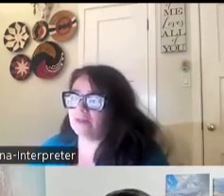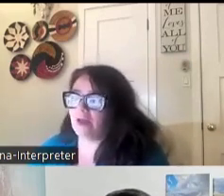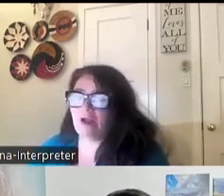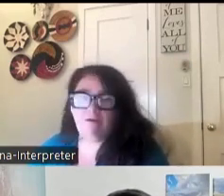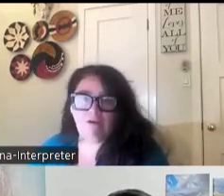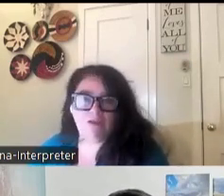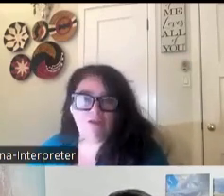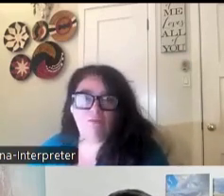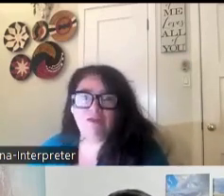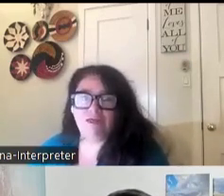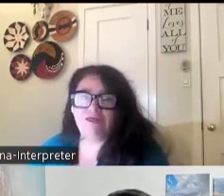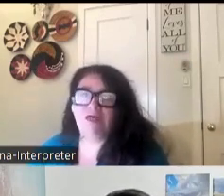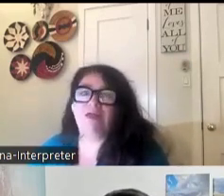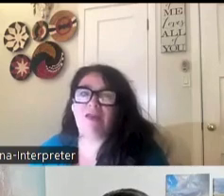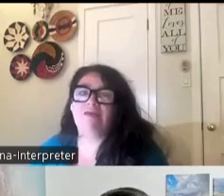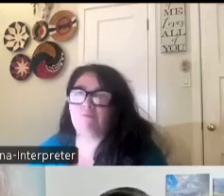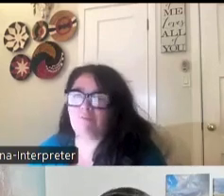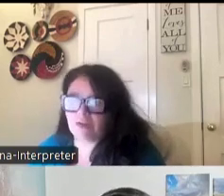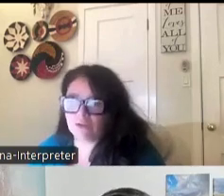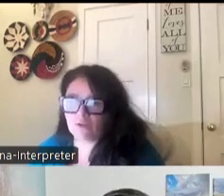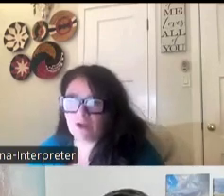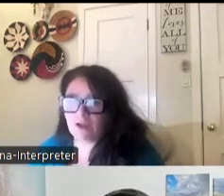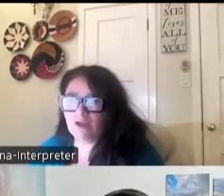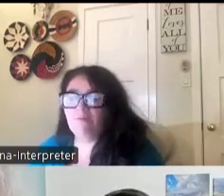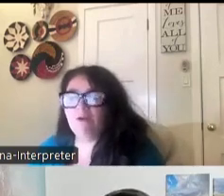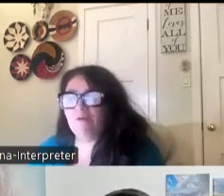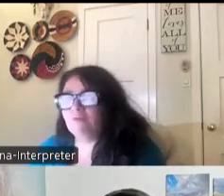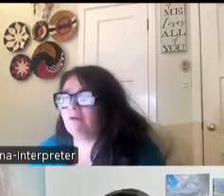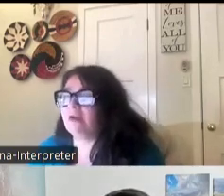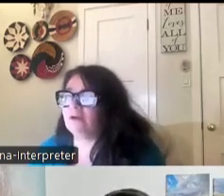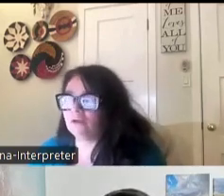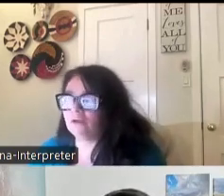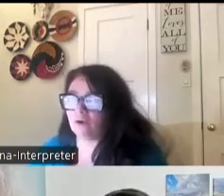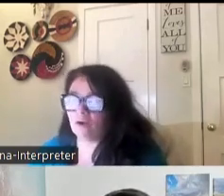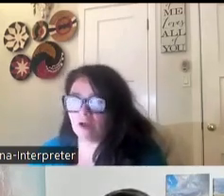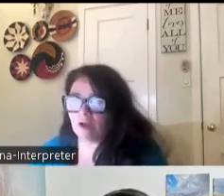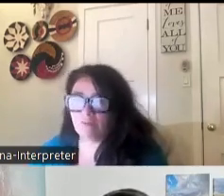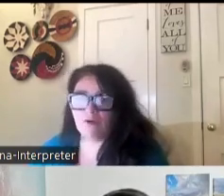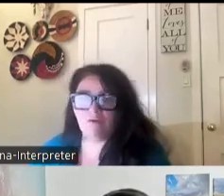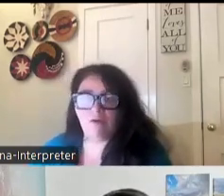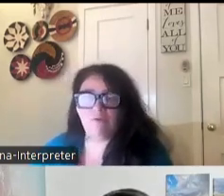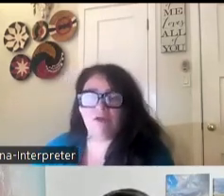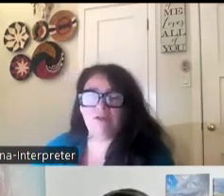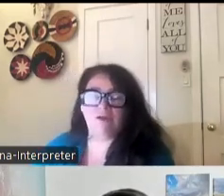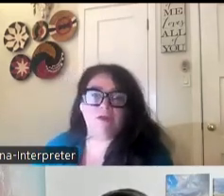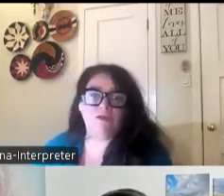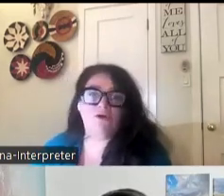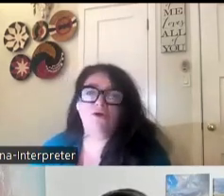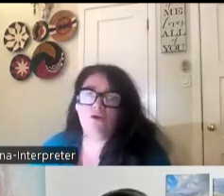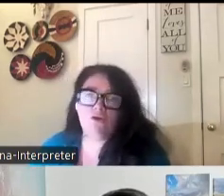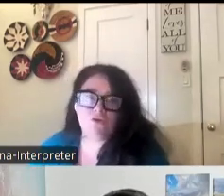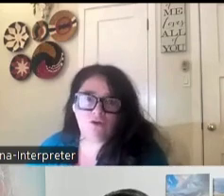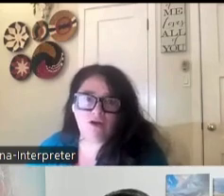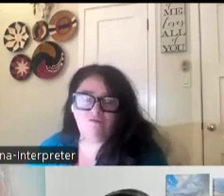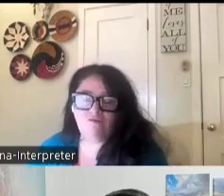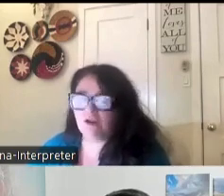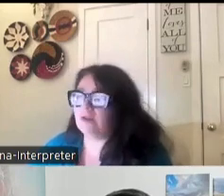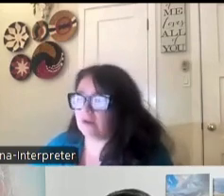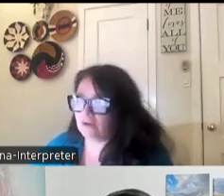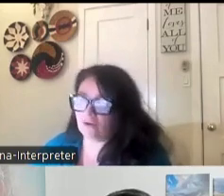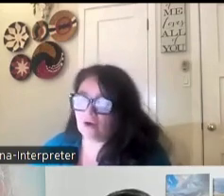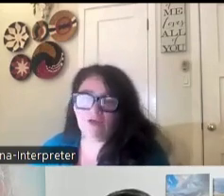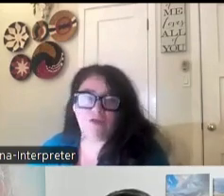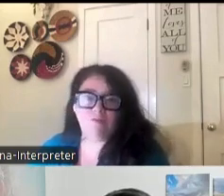temperature, and talks about these other changes that we'll be seeing both in California and beyond. We do know at this